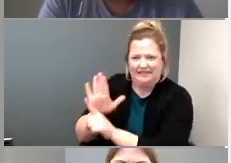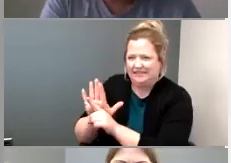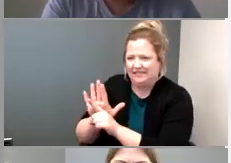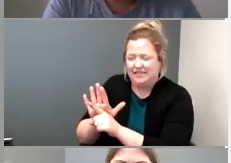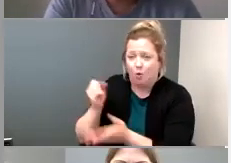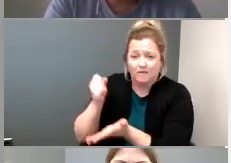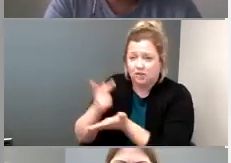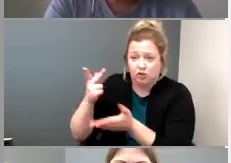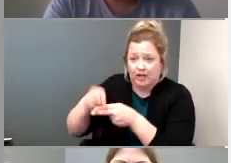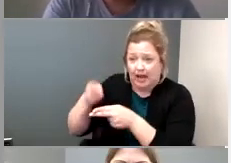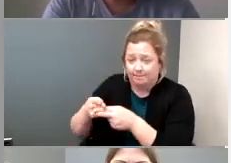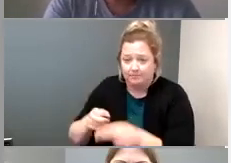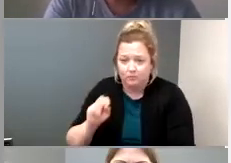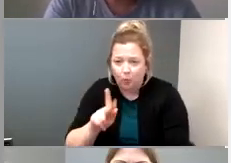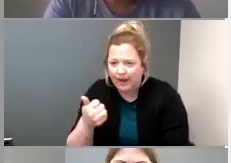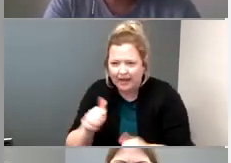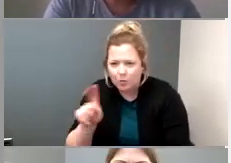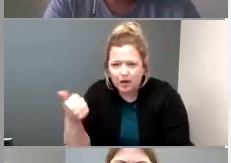Anybody else?